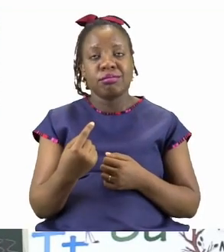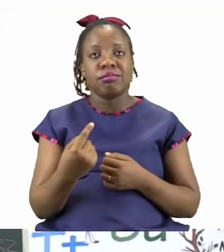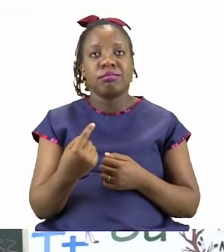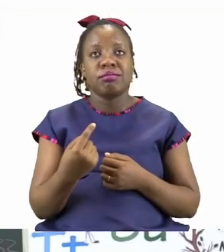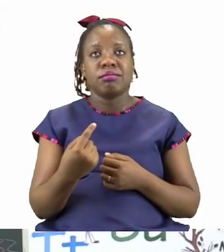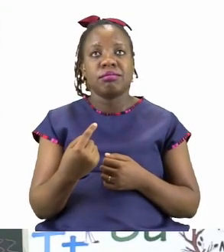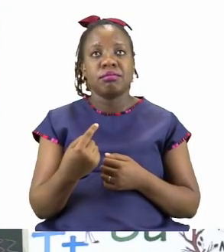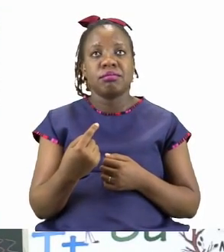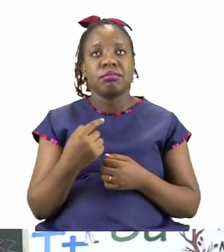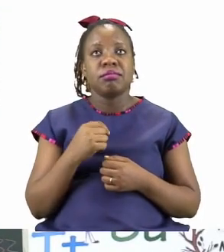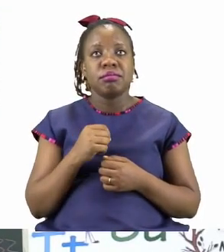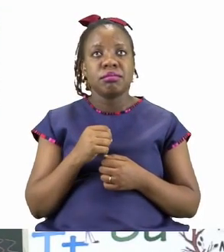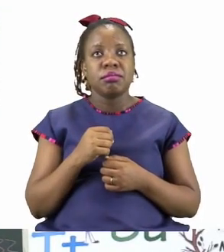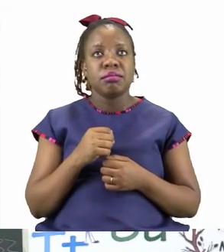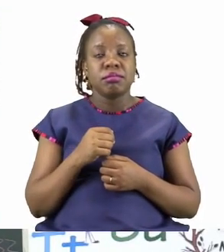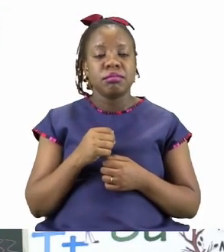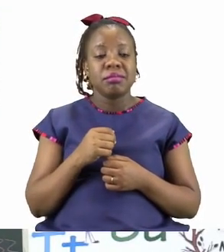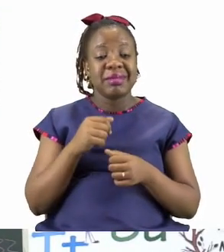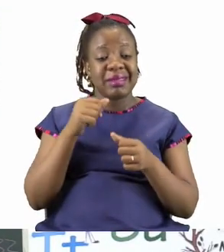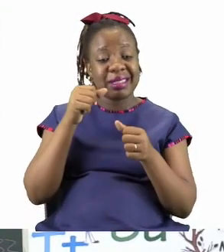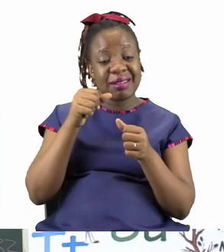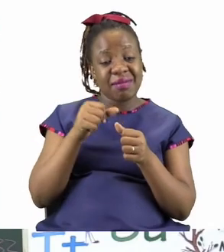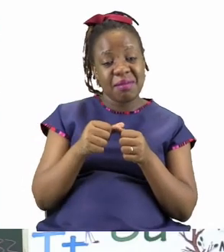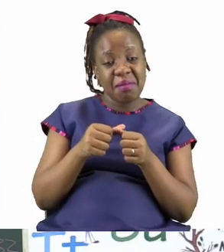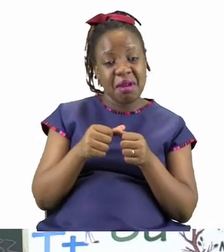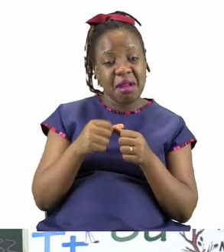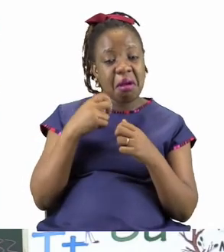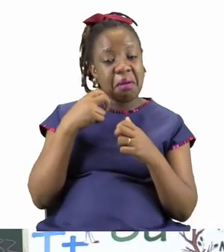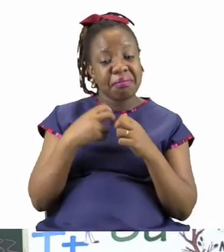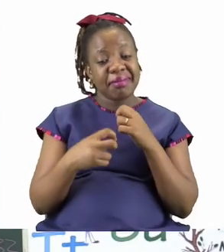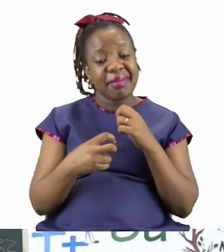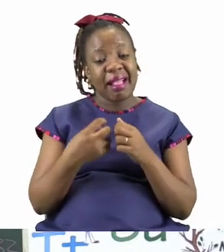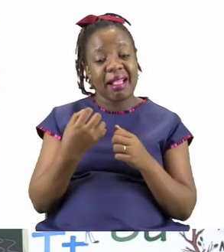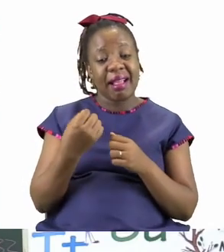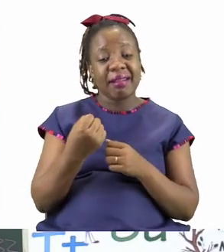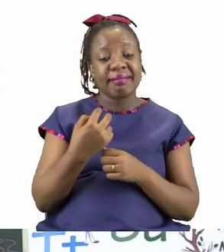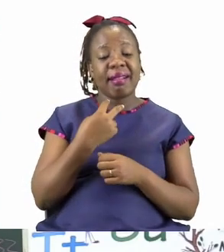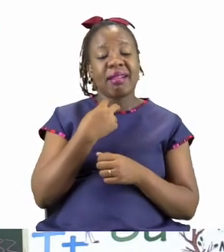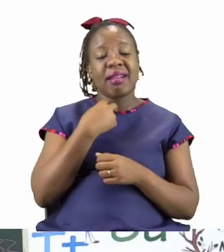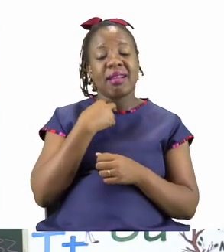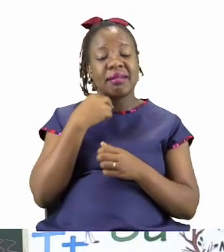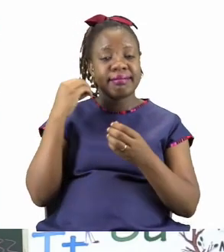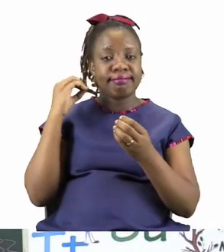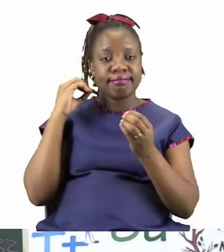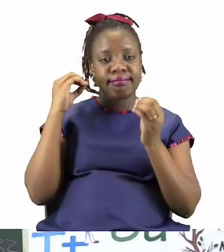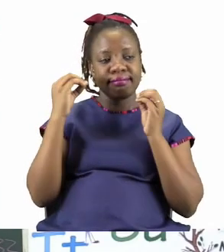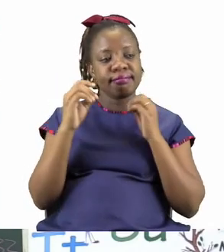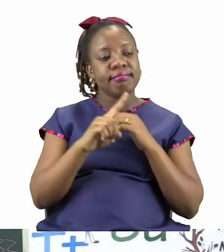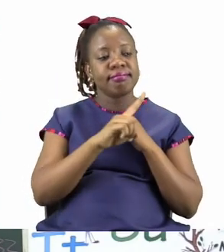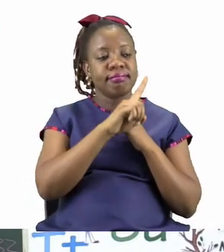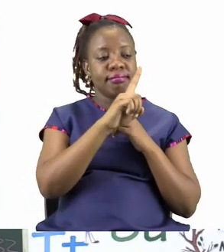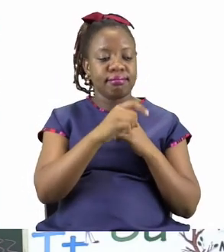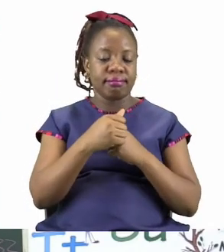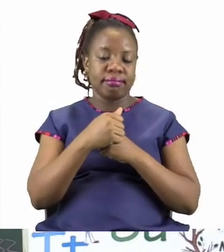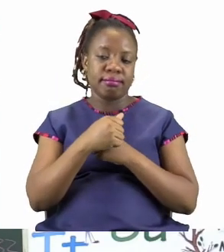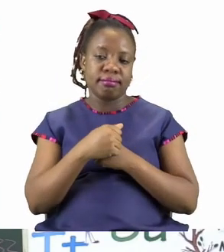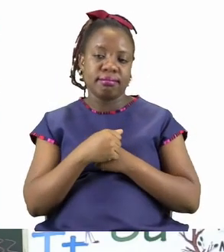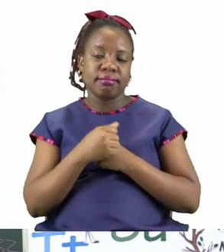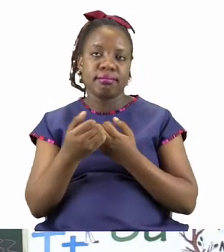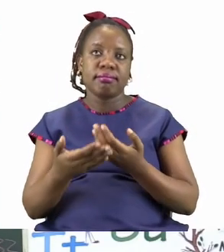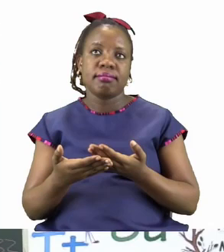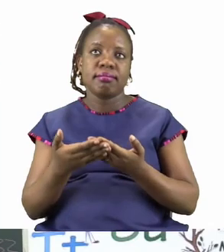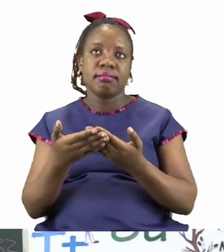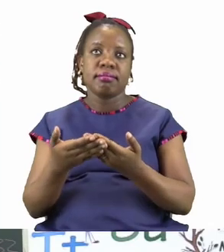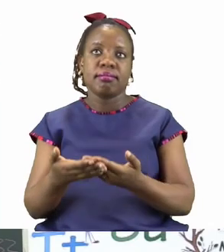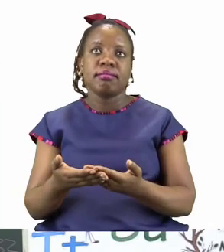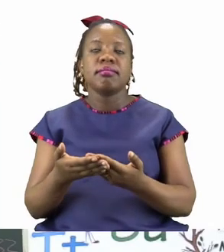Now remember, if you have a problem, you can always ask a grown-up for help. And also remember,